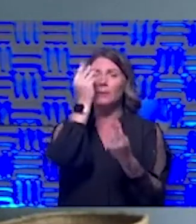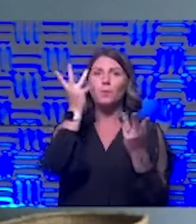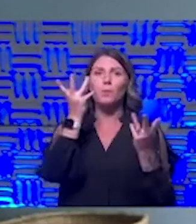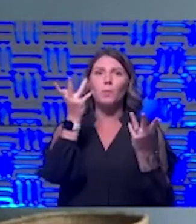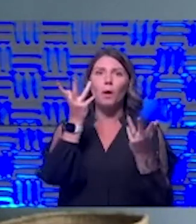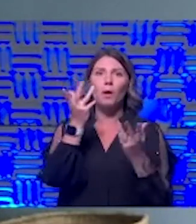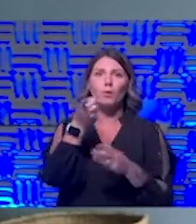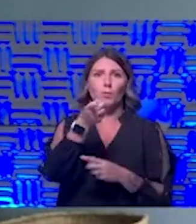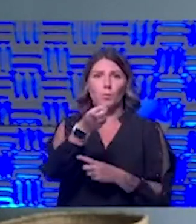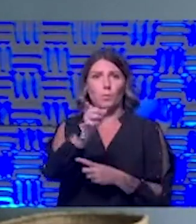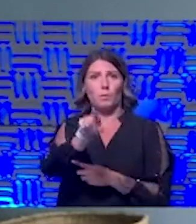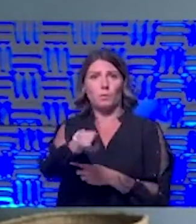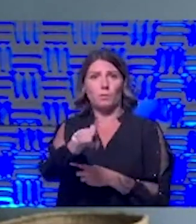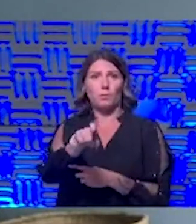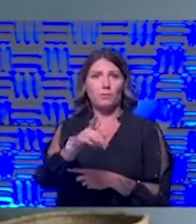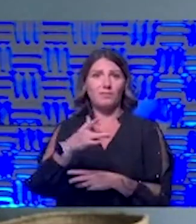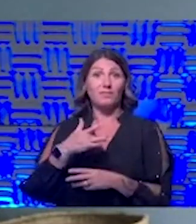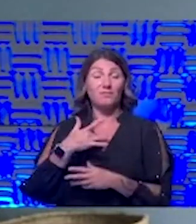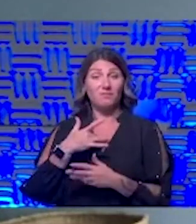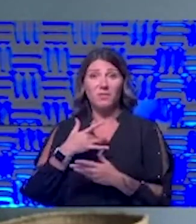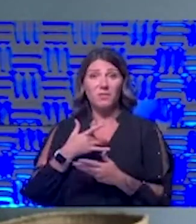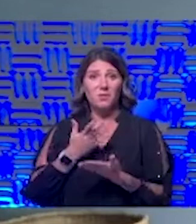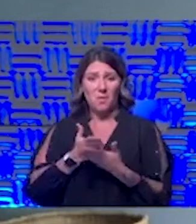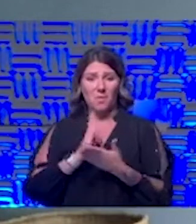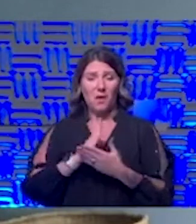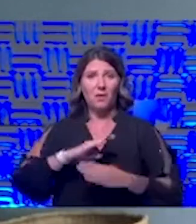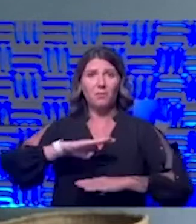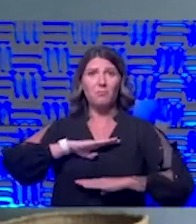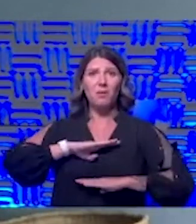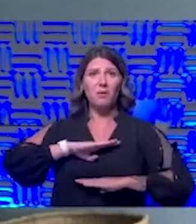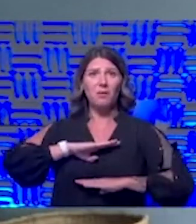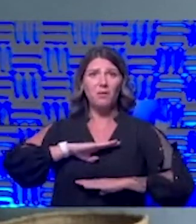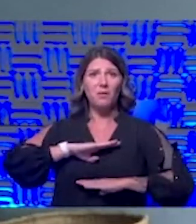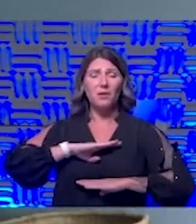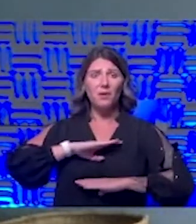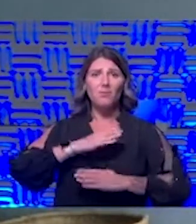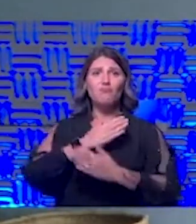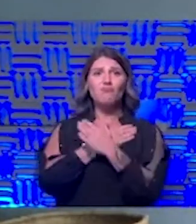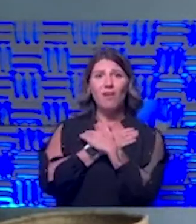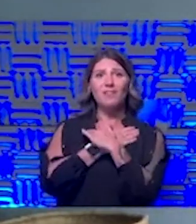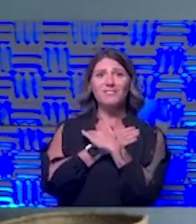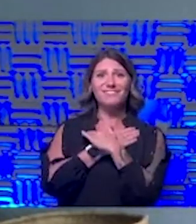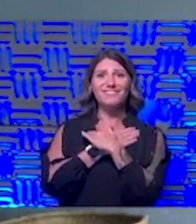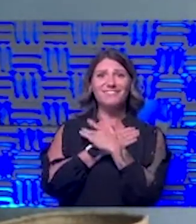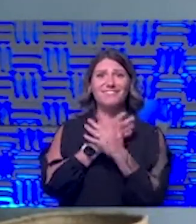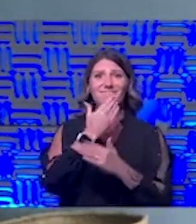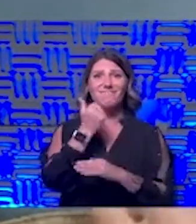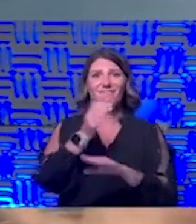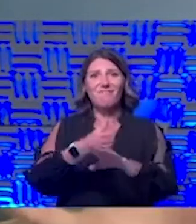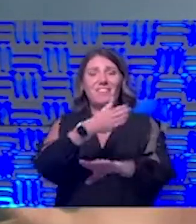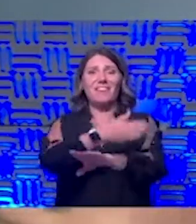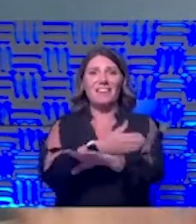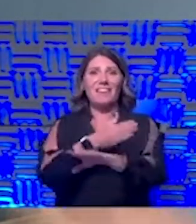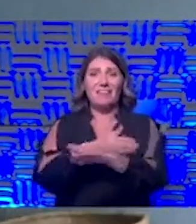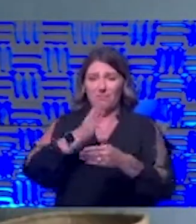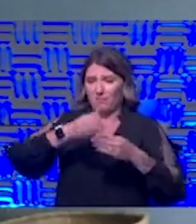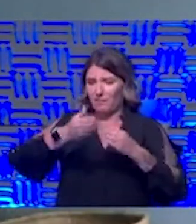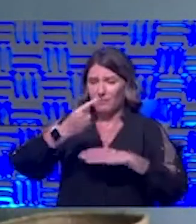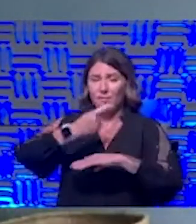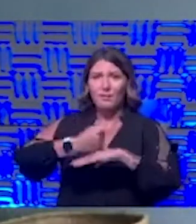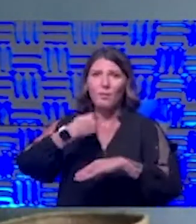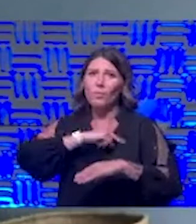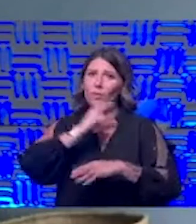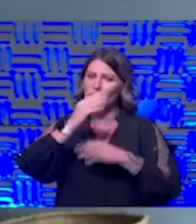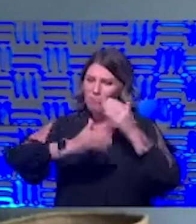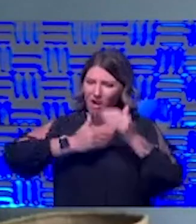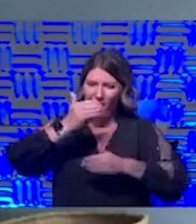feel all right and rested and restored at the end of each day. We're processing